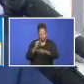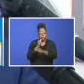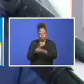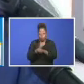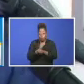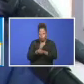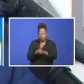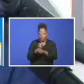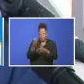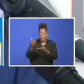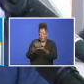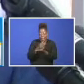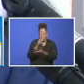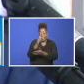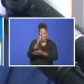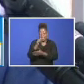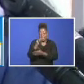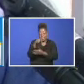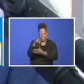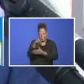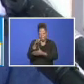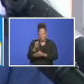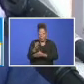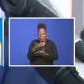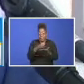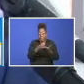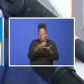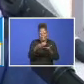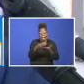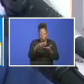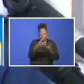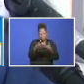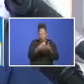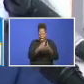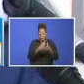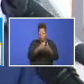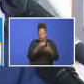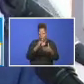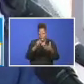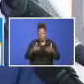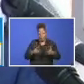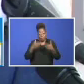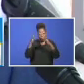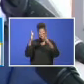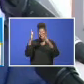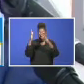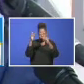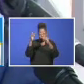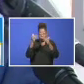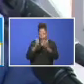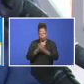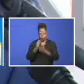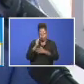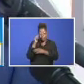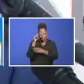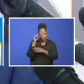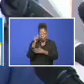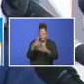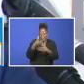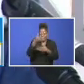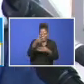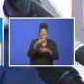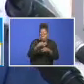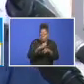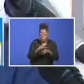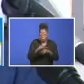tips. They're starting to make gratuities. They're starting to get salaries back. So I'm very optimistic. And as I look into the next month